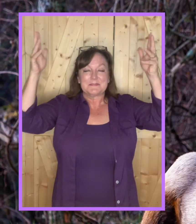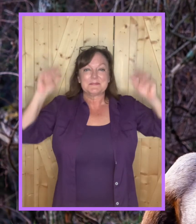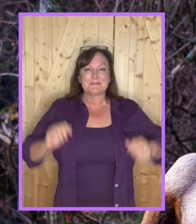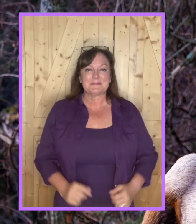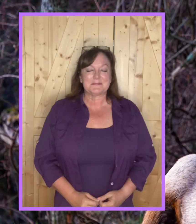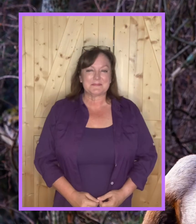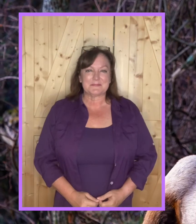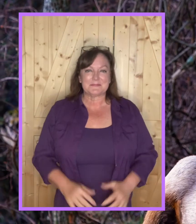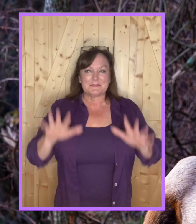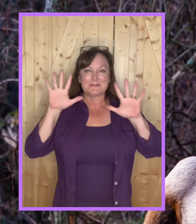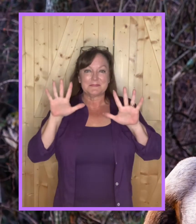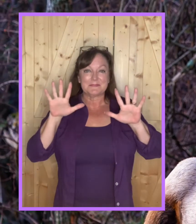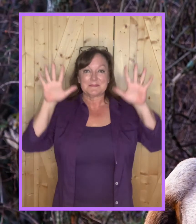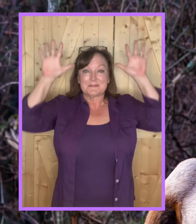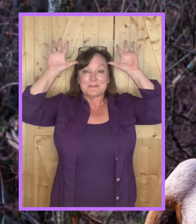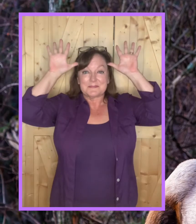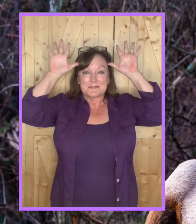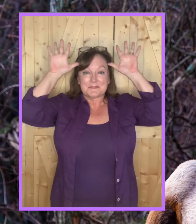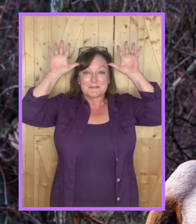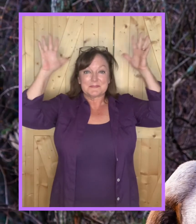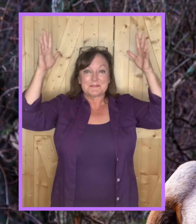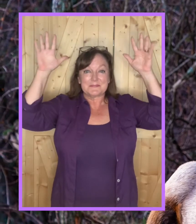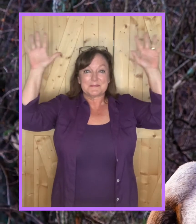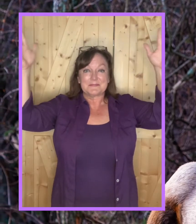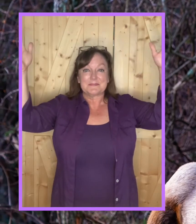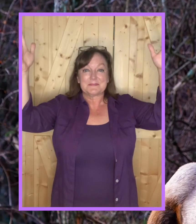And this is how you sign elk in ASL.